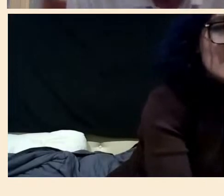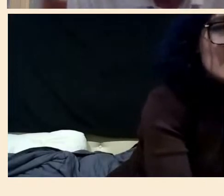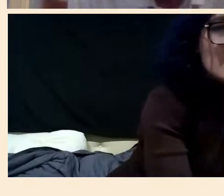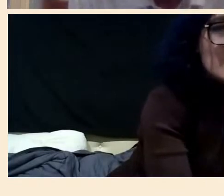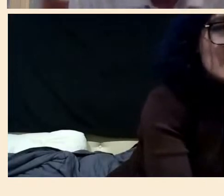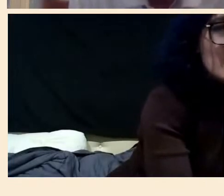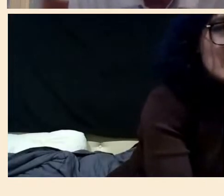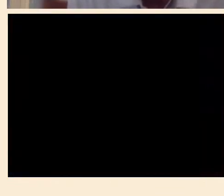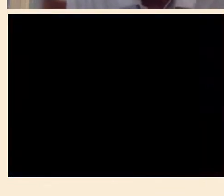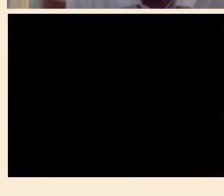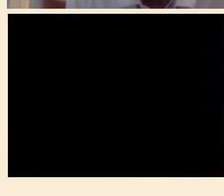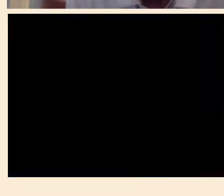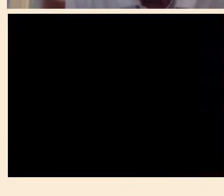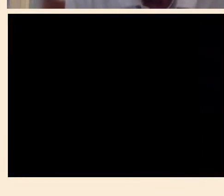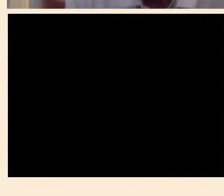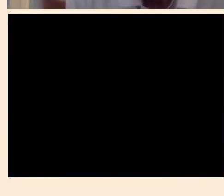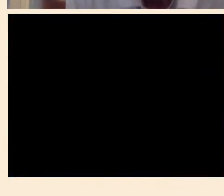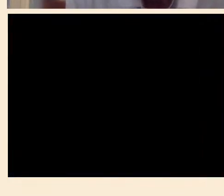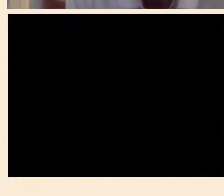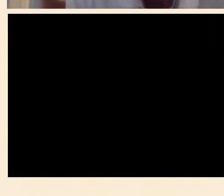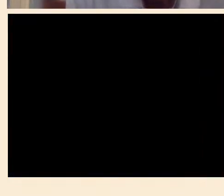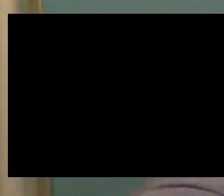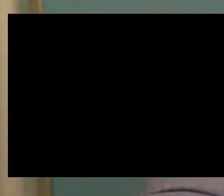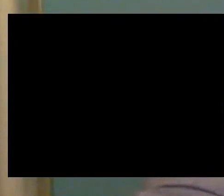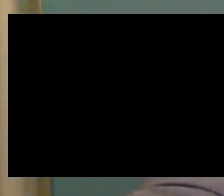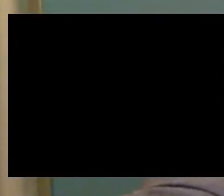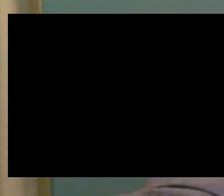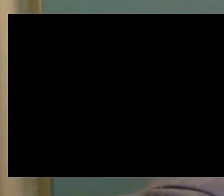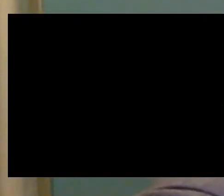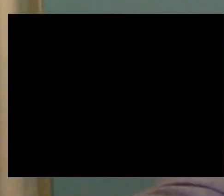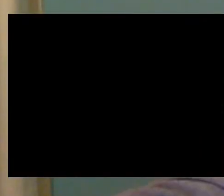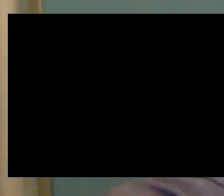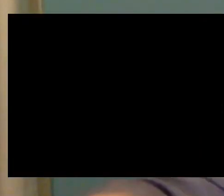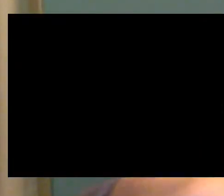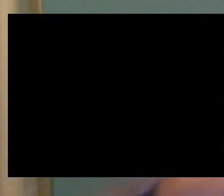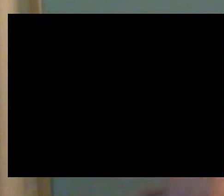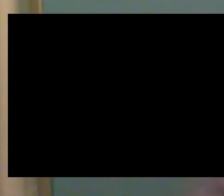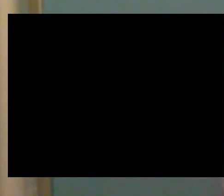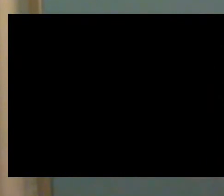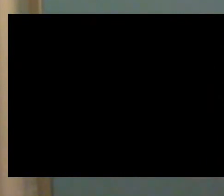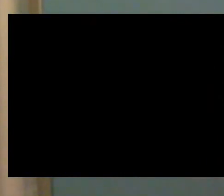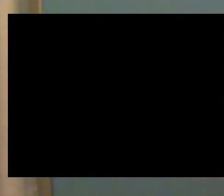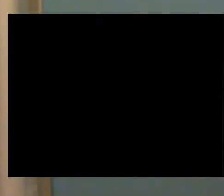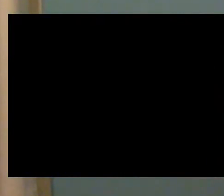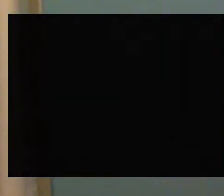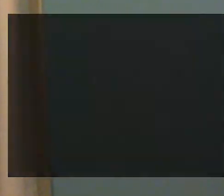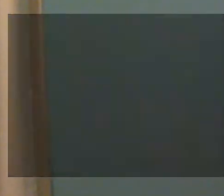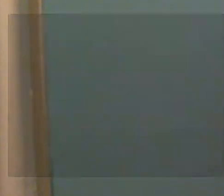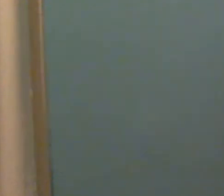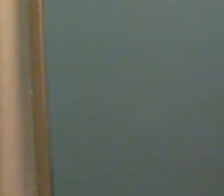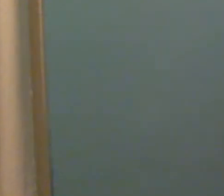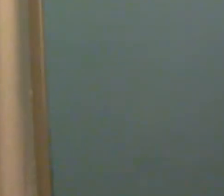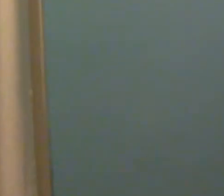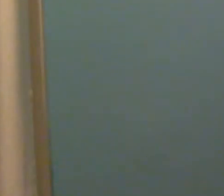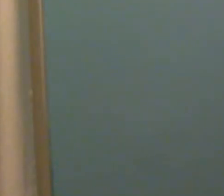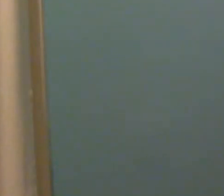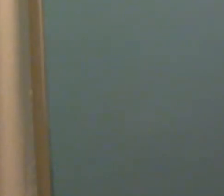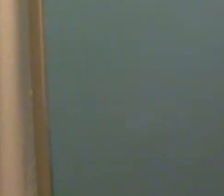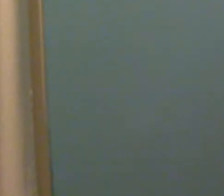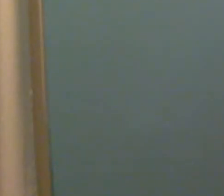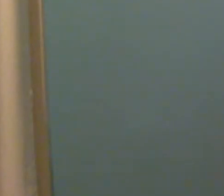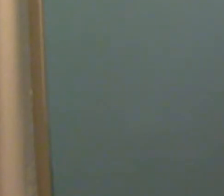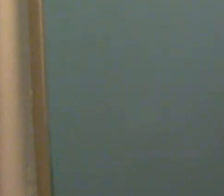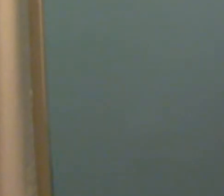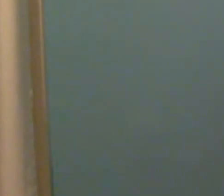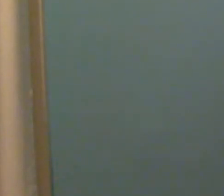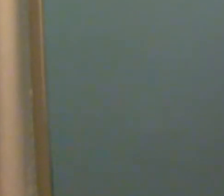know. Senator Fagan? Well, I'll do my best. I don't know exactly, but I believe that my largest contribution